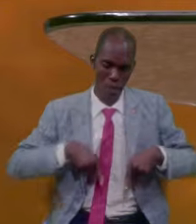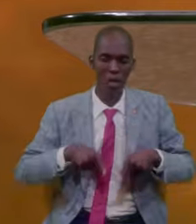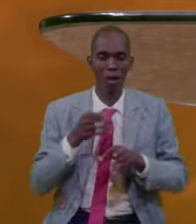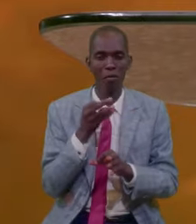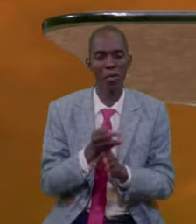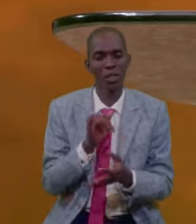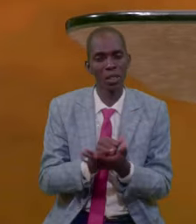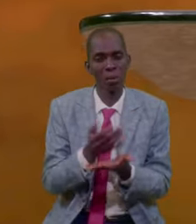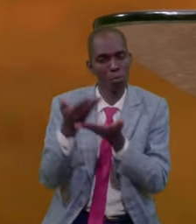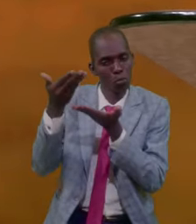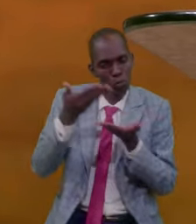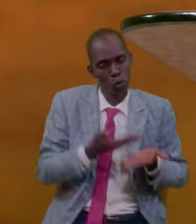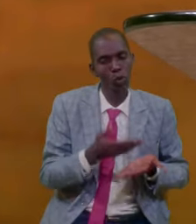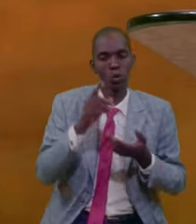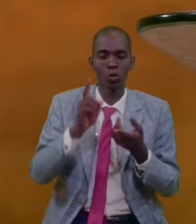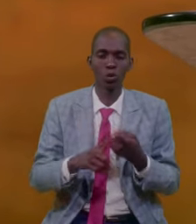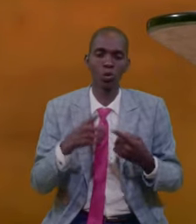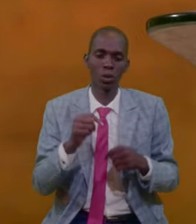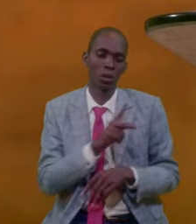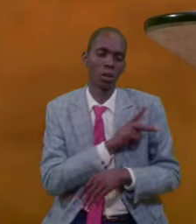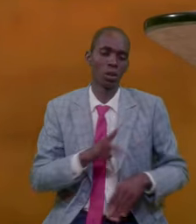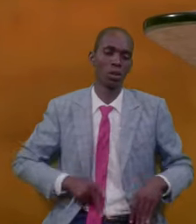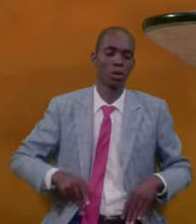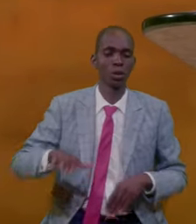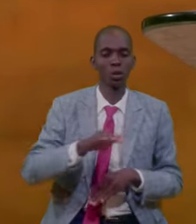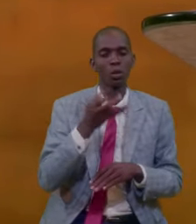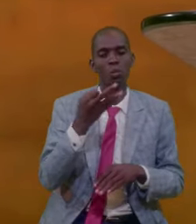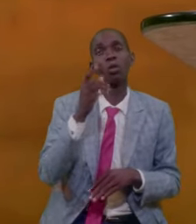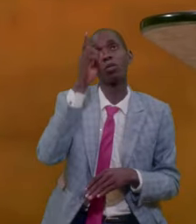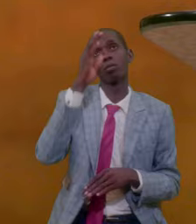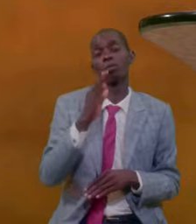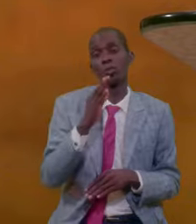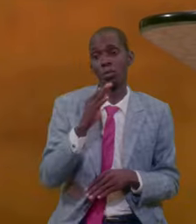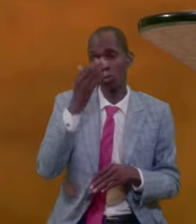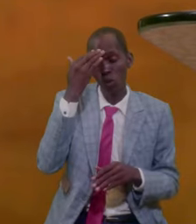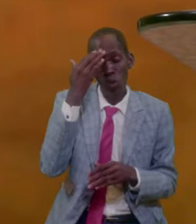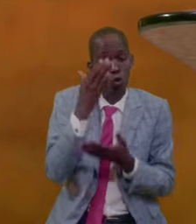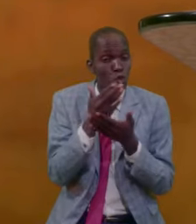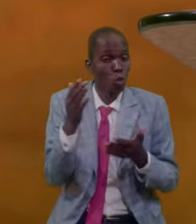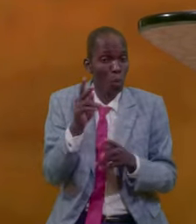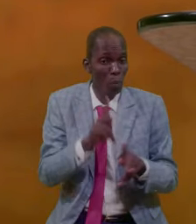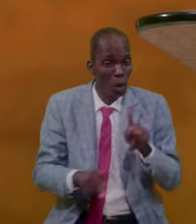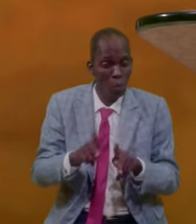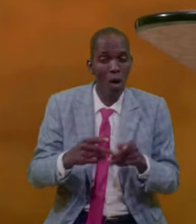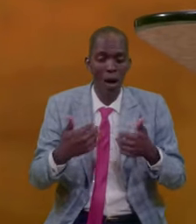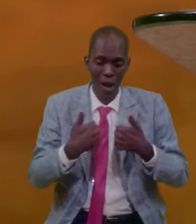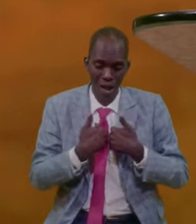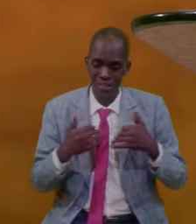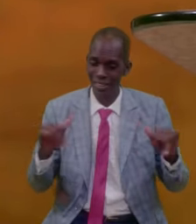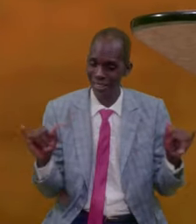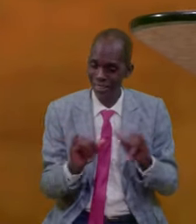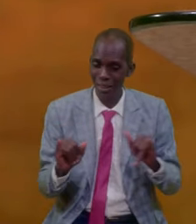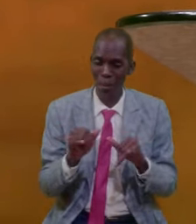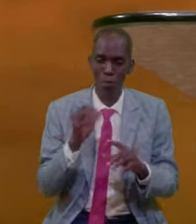people that had the same message you heard at the time you believed, the same message, but they did not believe. They did